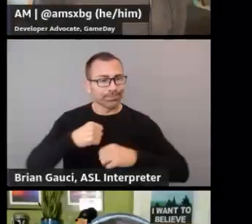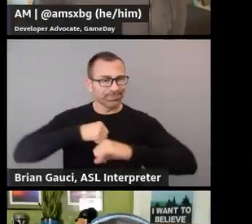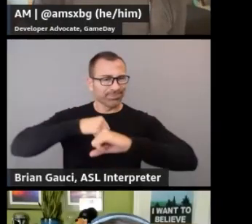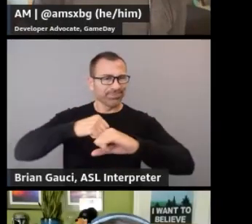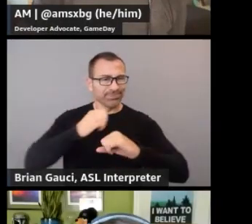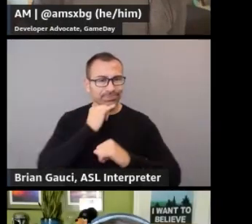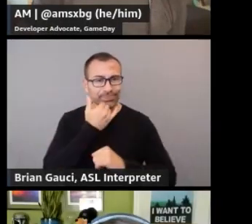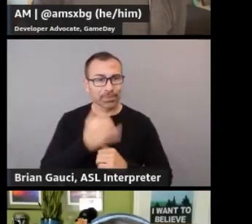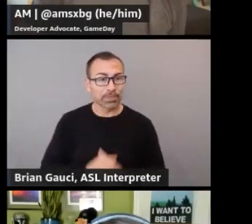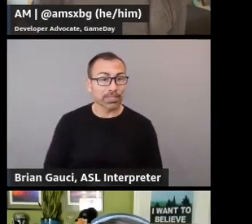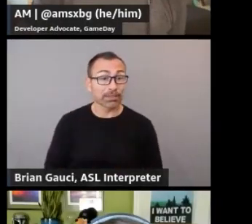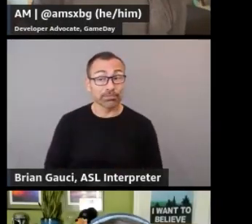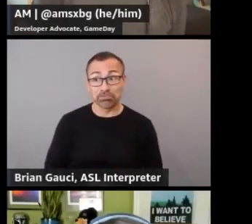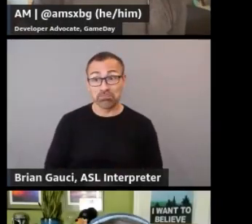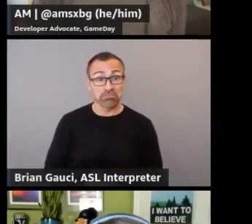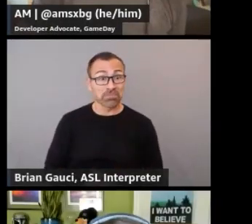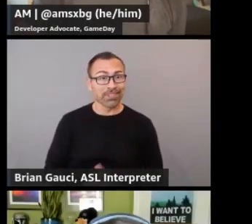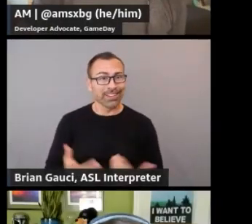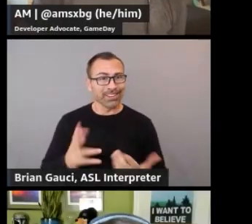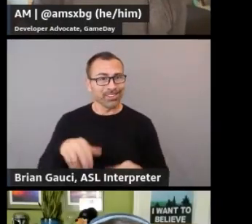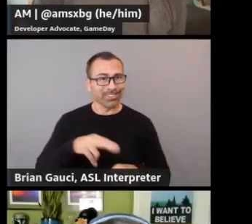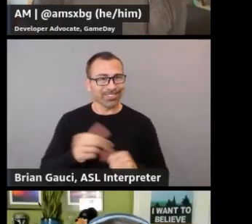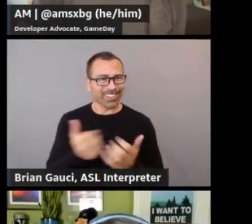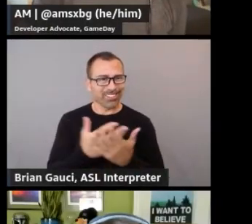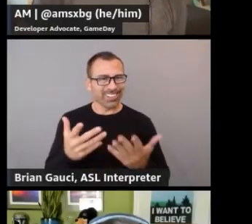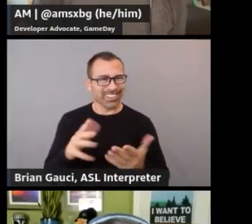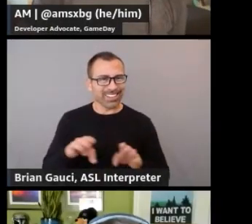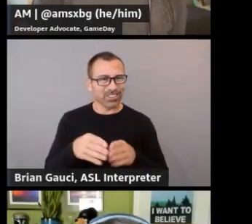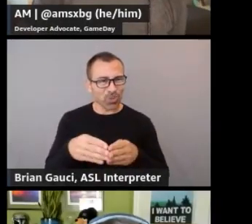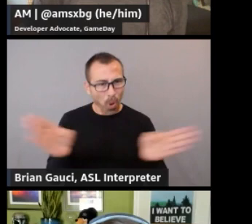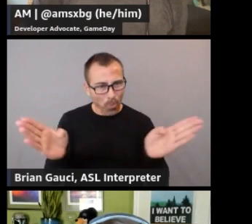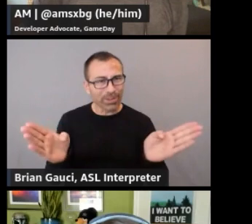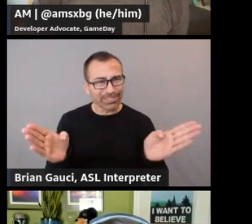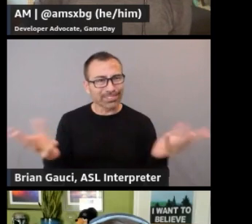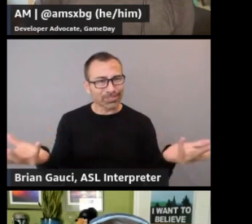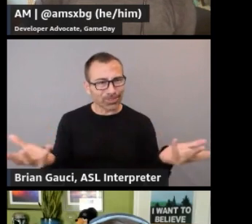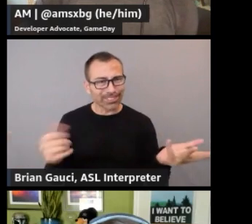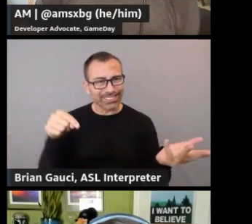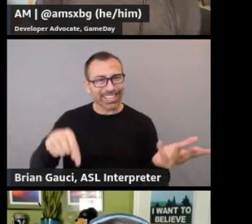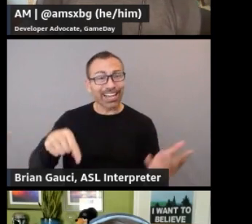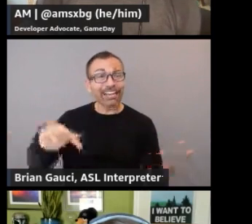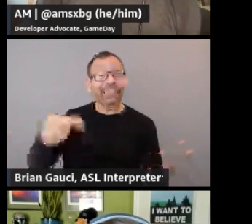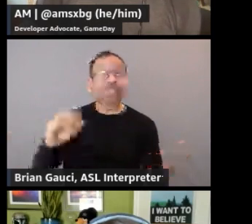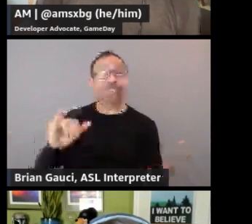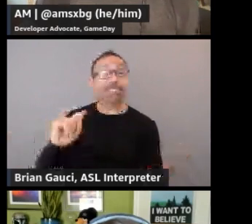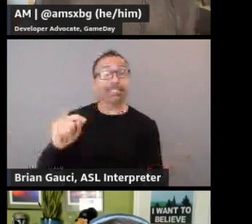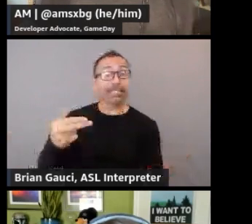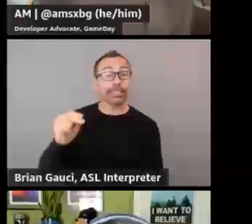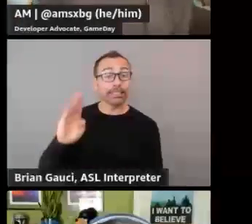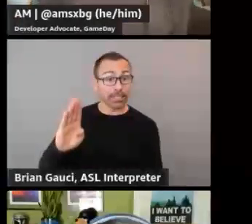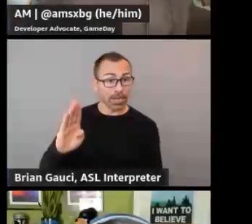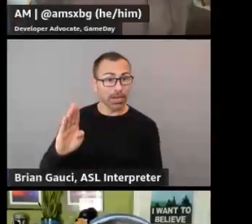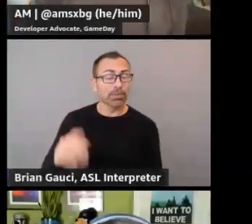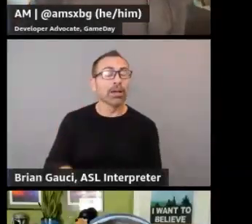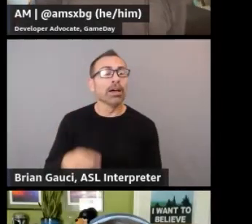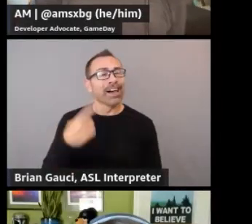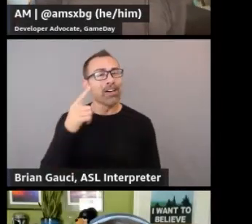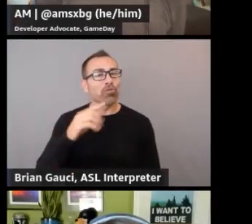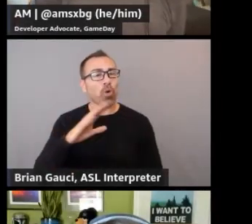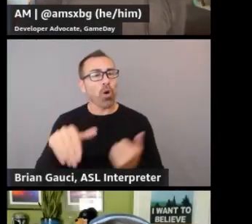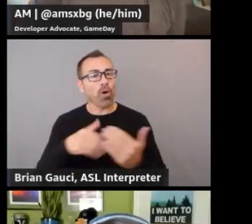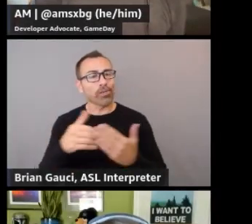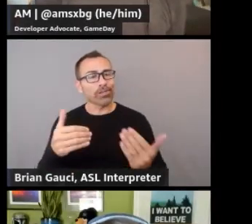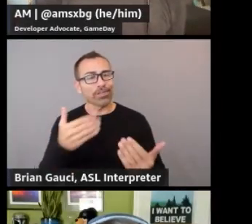we've been saying, that all of this is open source. It's at this GitHub site. And in fact, all of that automated reasoning goodness that David was talking about, all